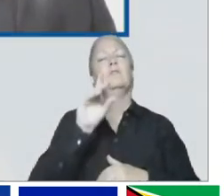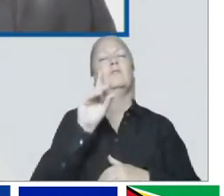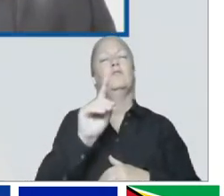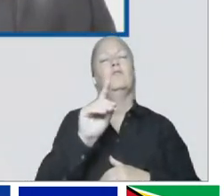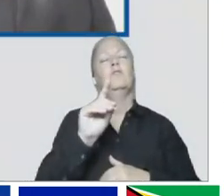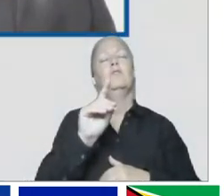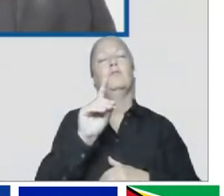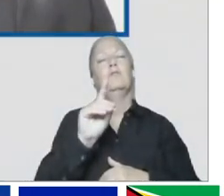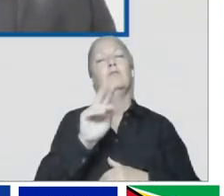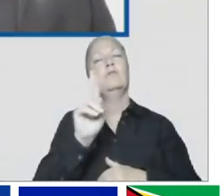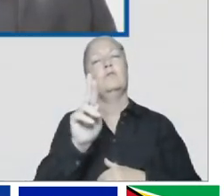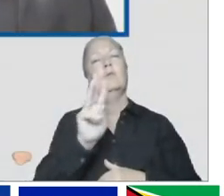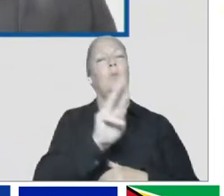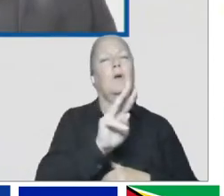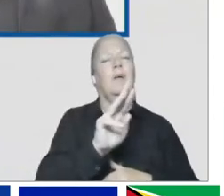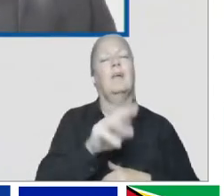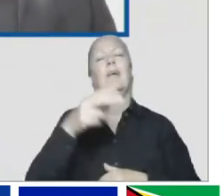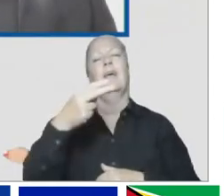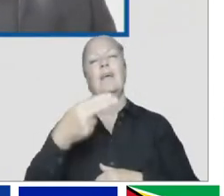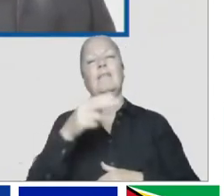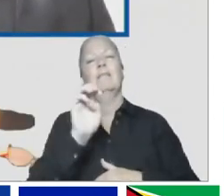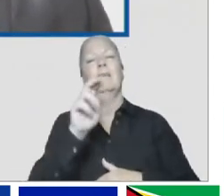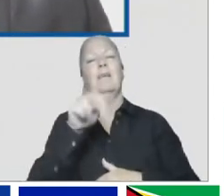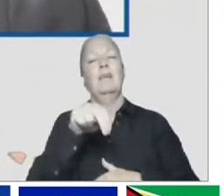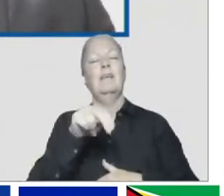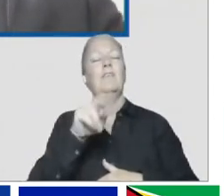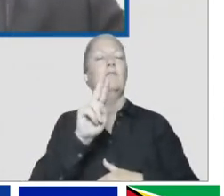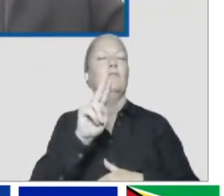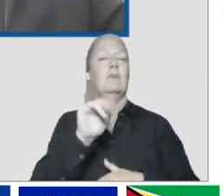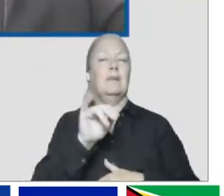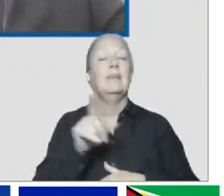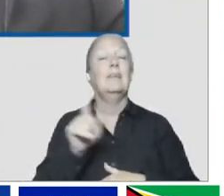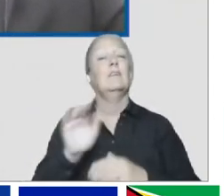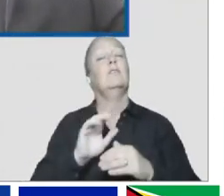the Jamaican Institute for Development Planning.